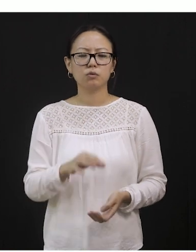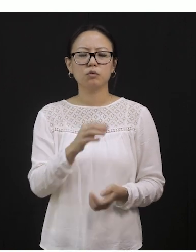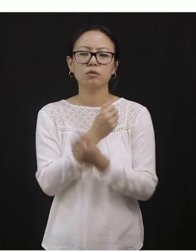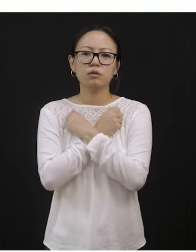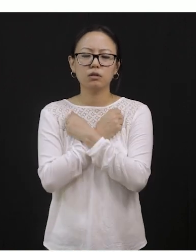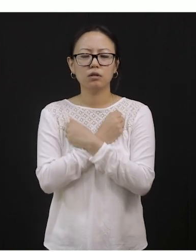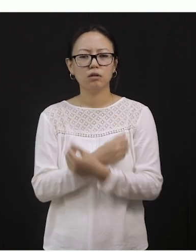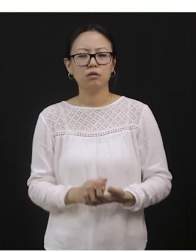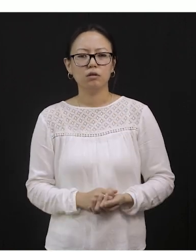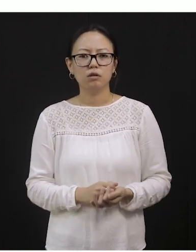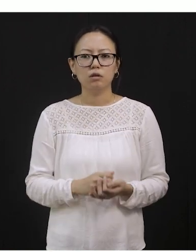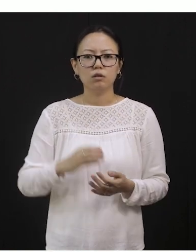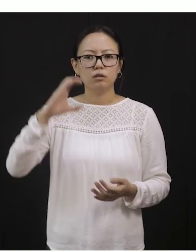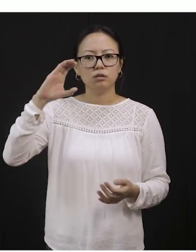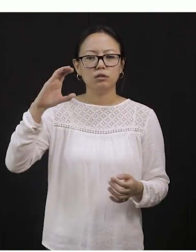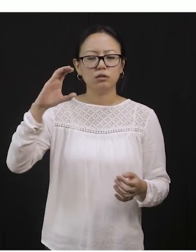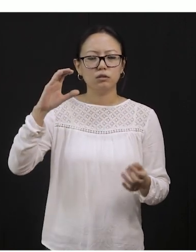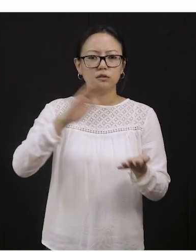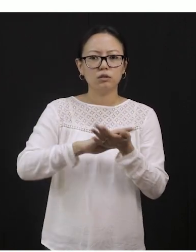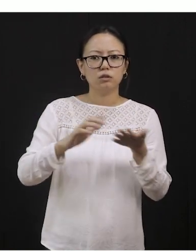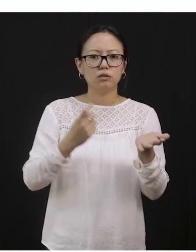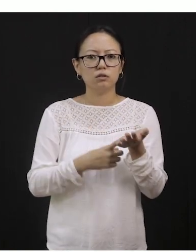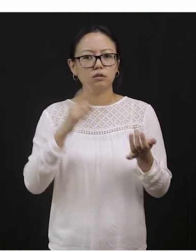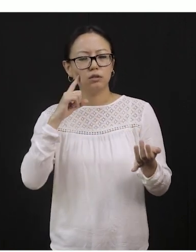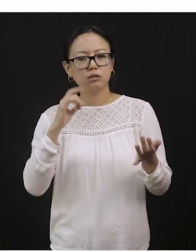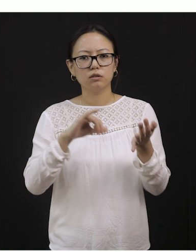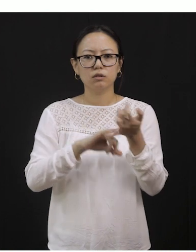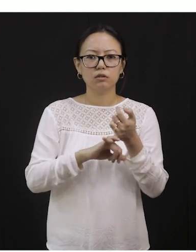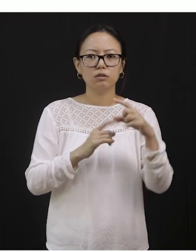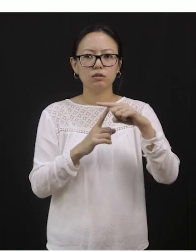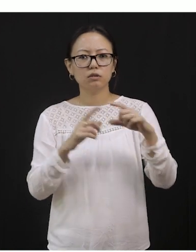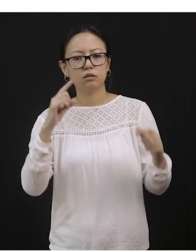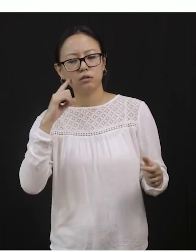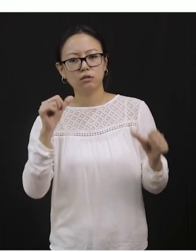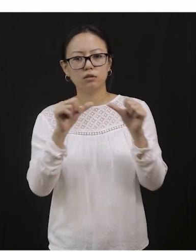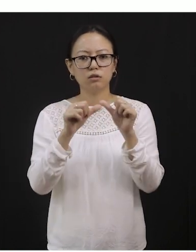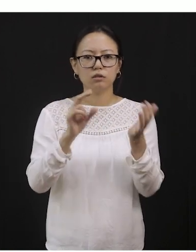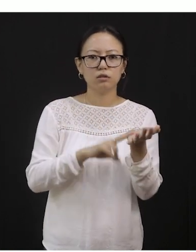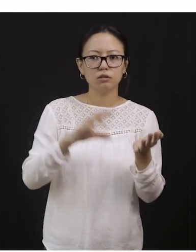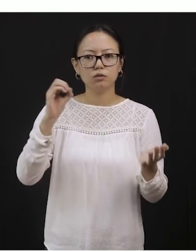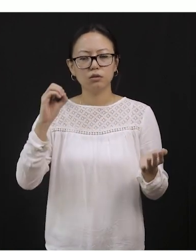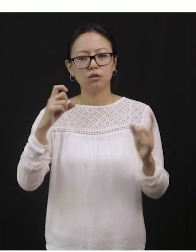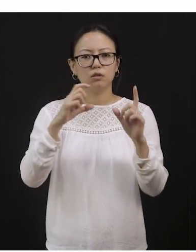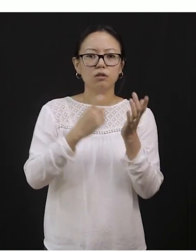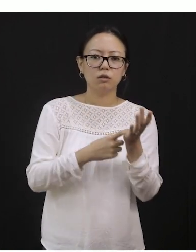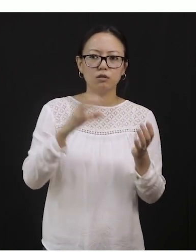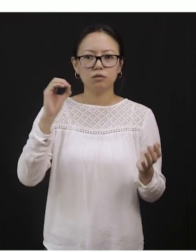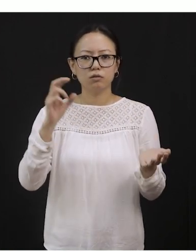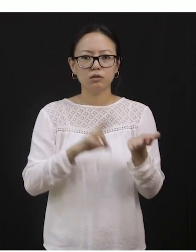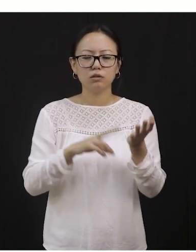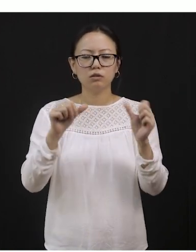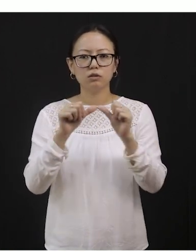example, okay, but you cannot act like him. You cannot fake like you are Cristiano Ronaldo because you're